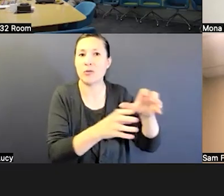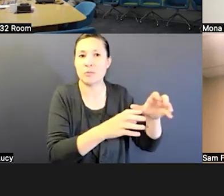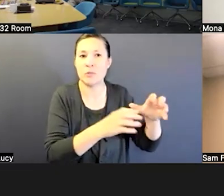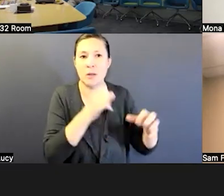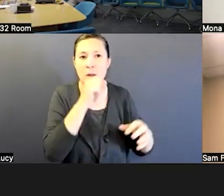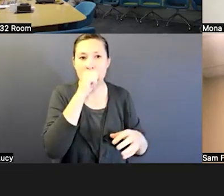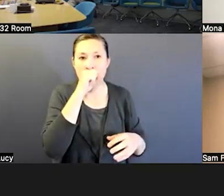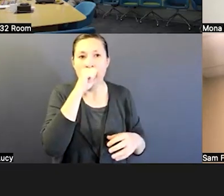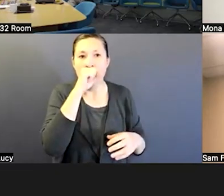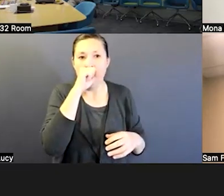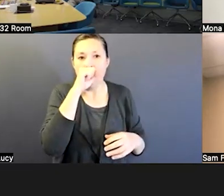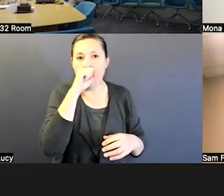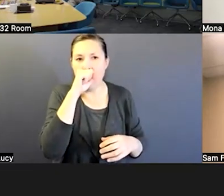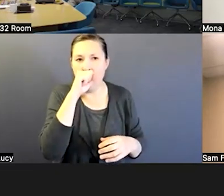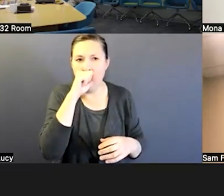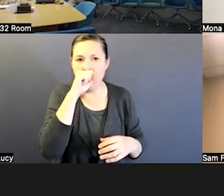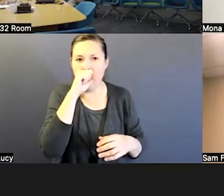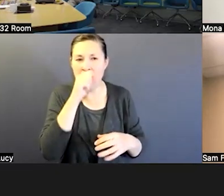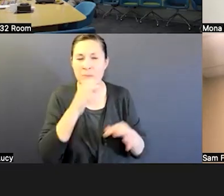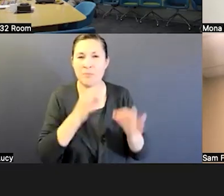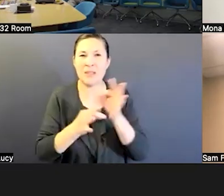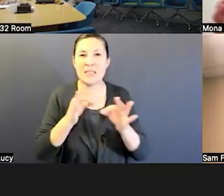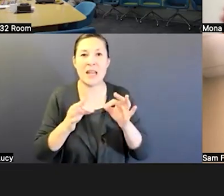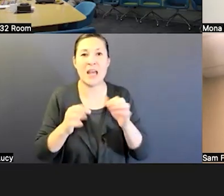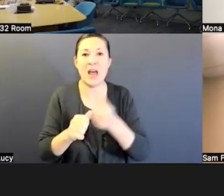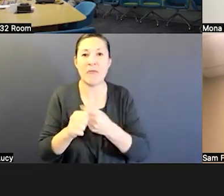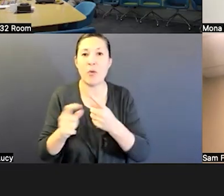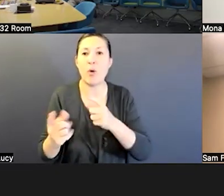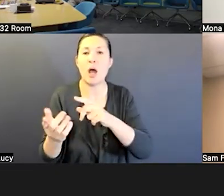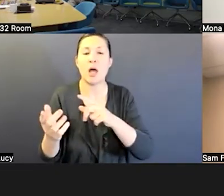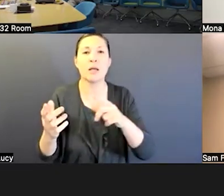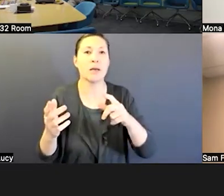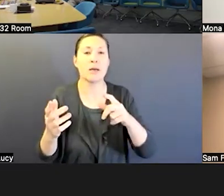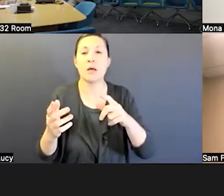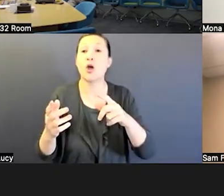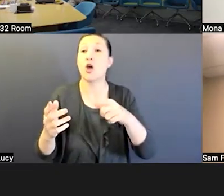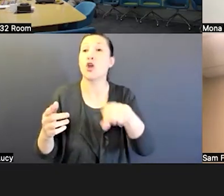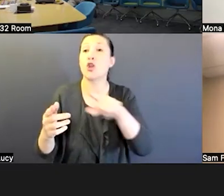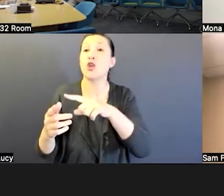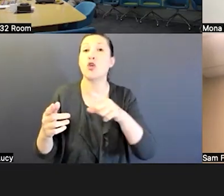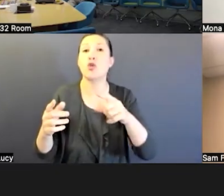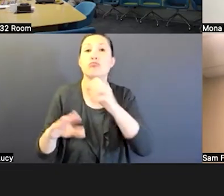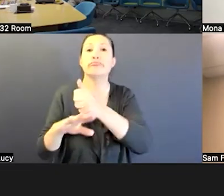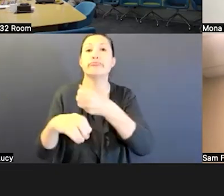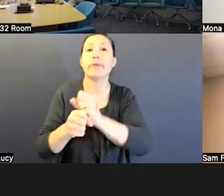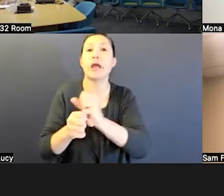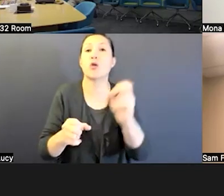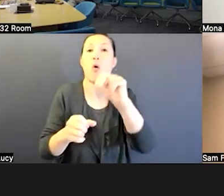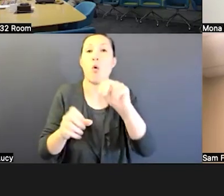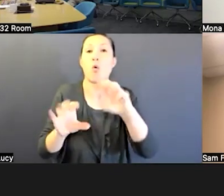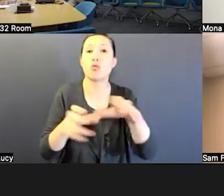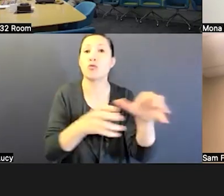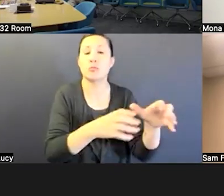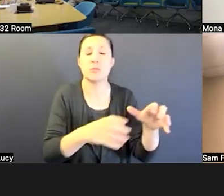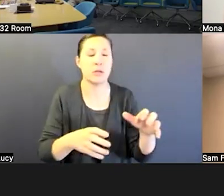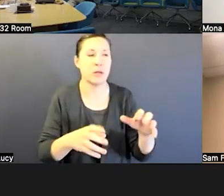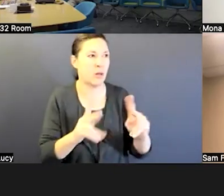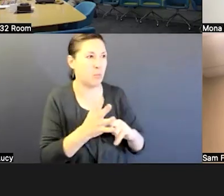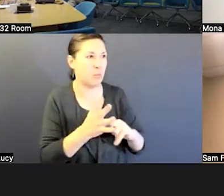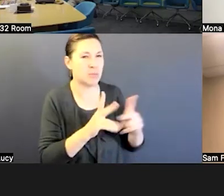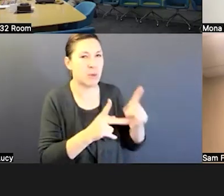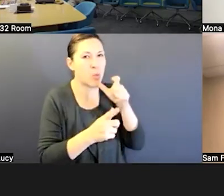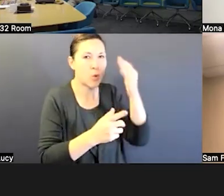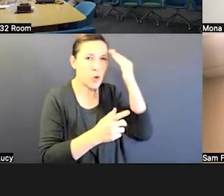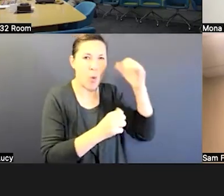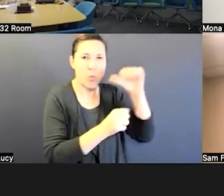up for their own groups, that means that everybody, all their buddies get together, and then maybe there's kids or